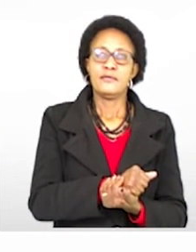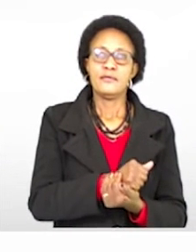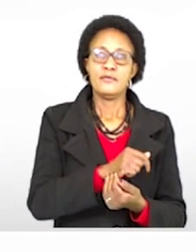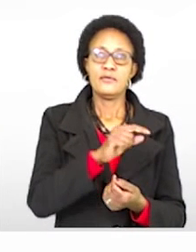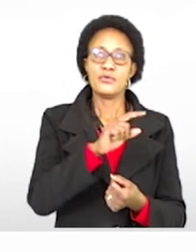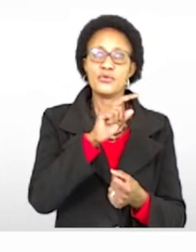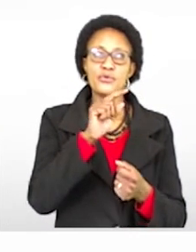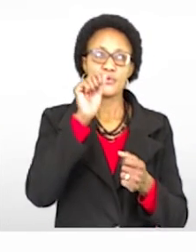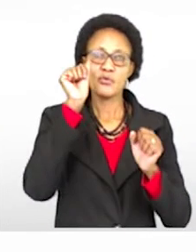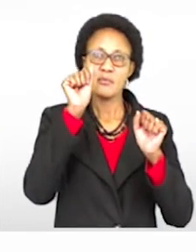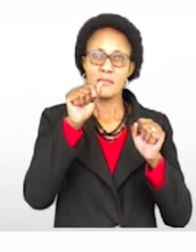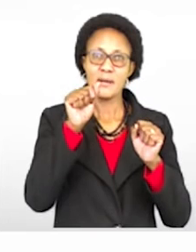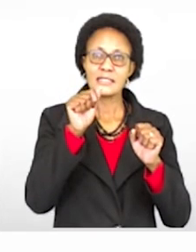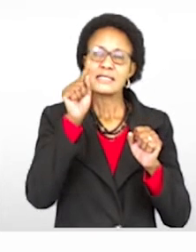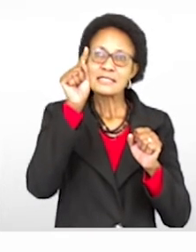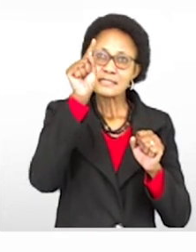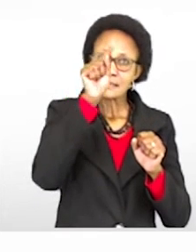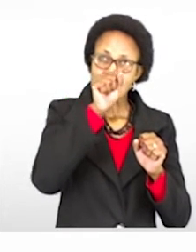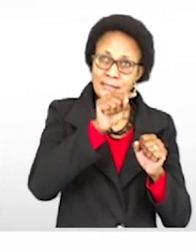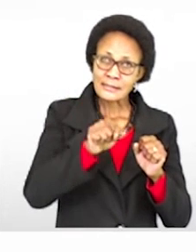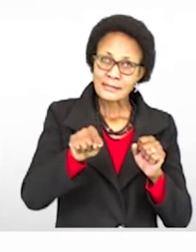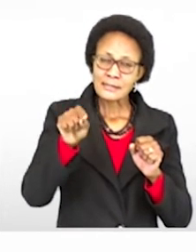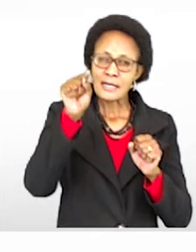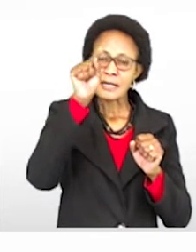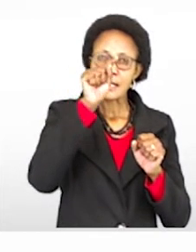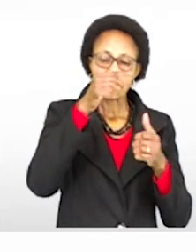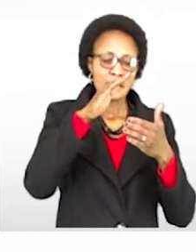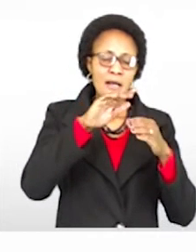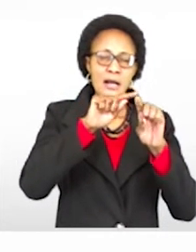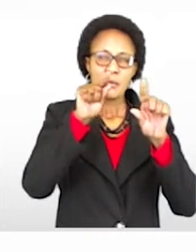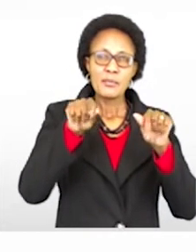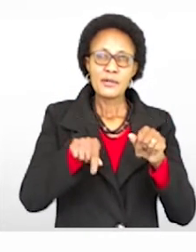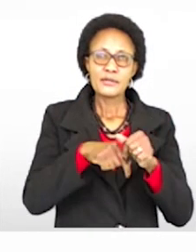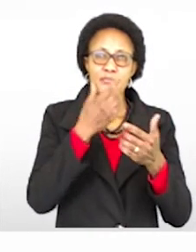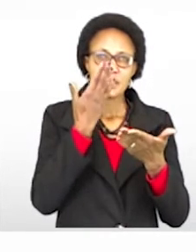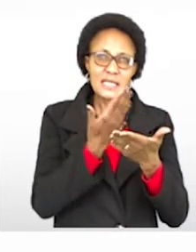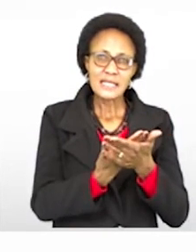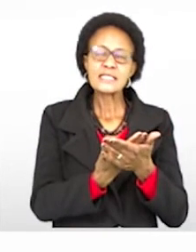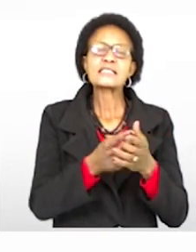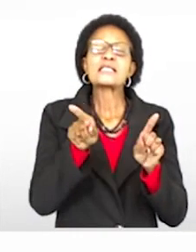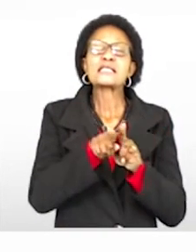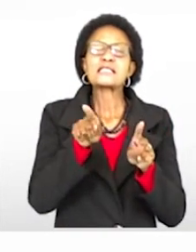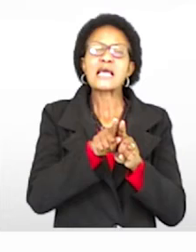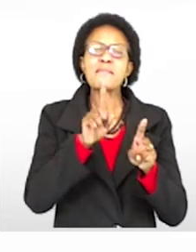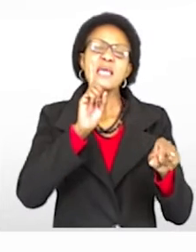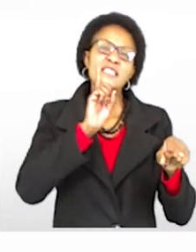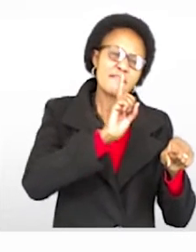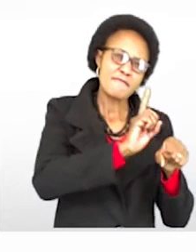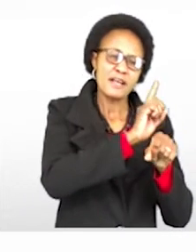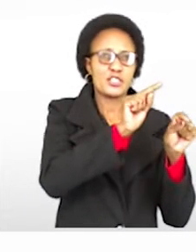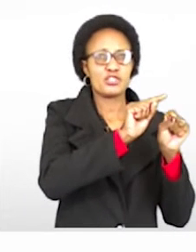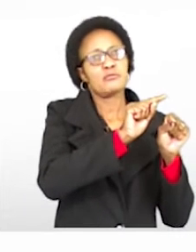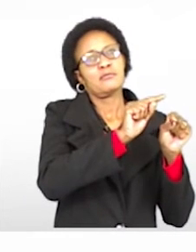to draw a circle around the picture that matches the first one. Now you can see that there is a man with